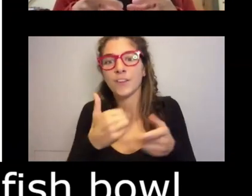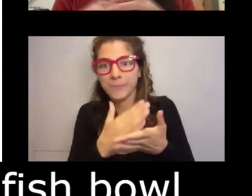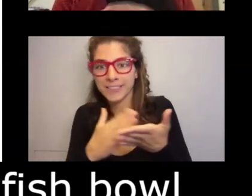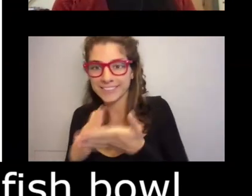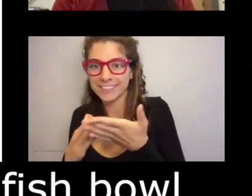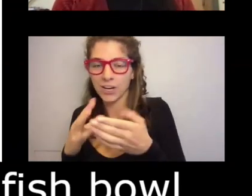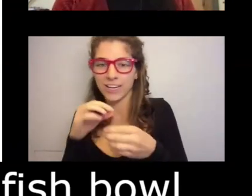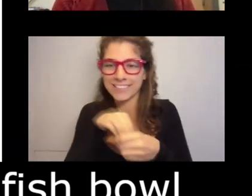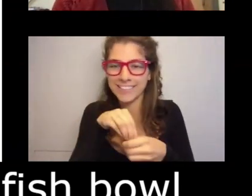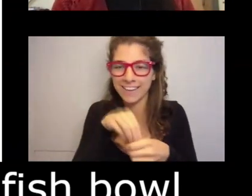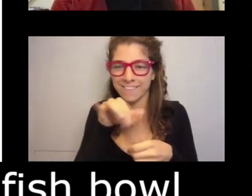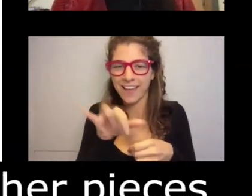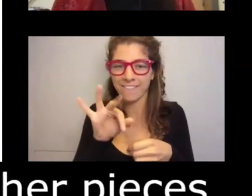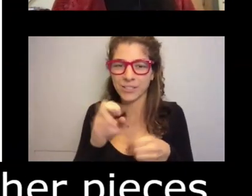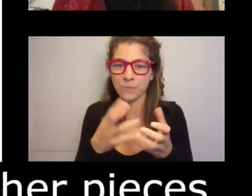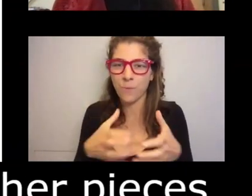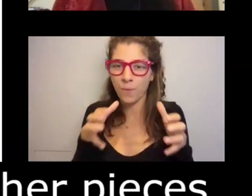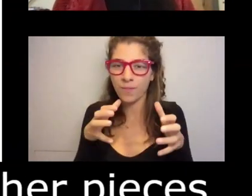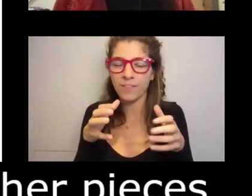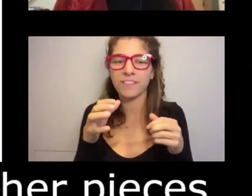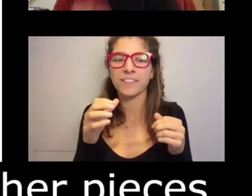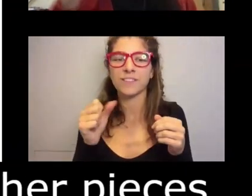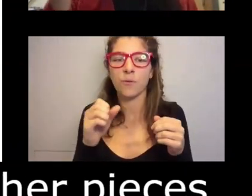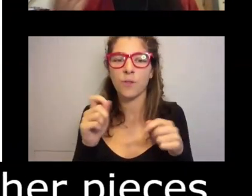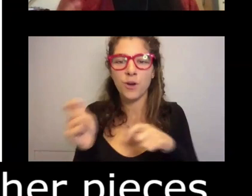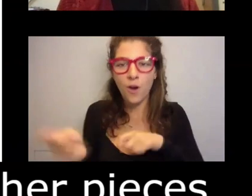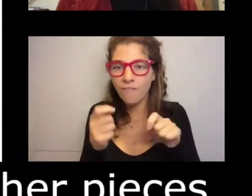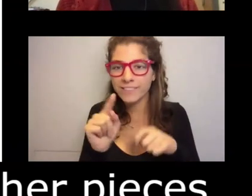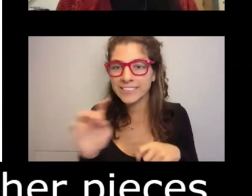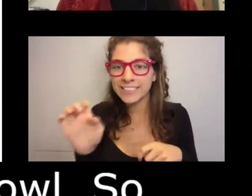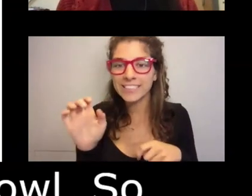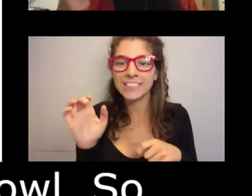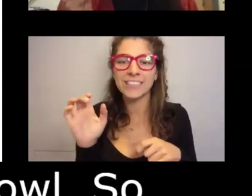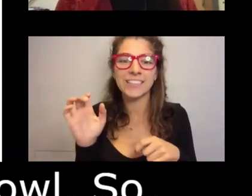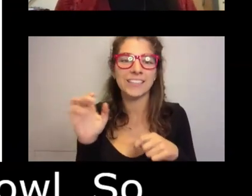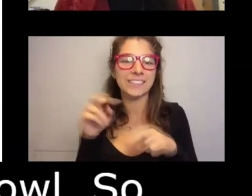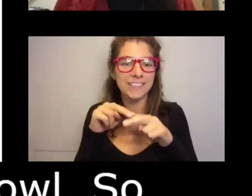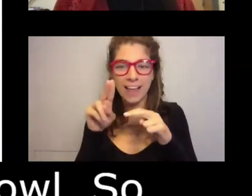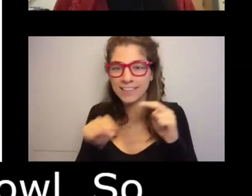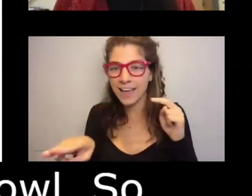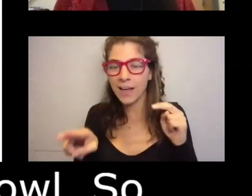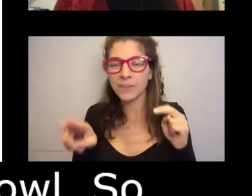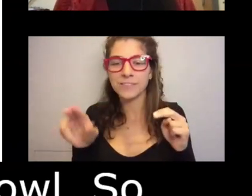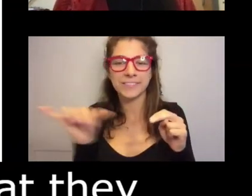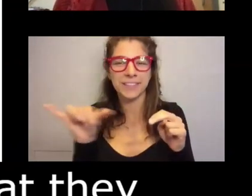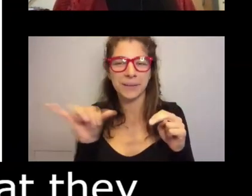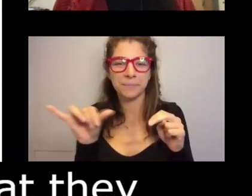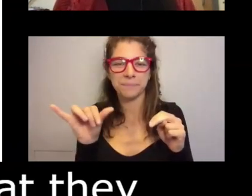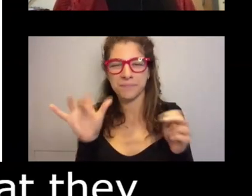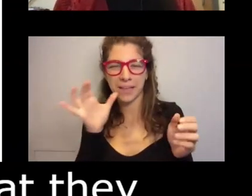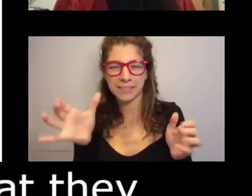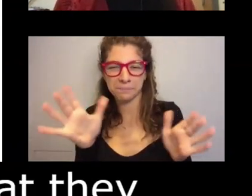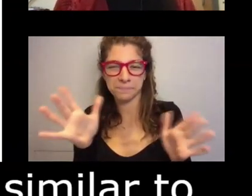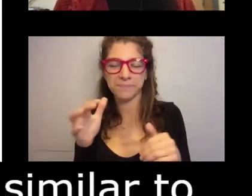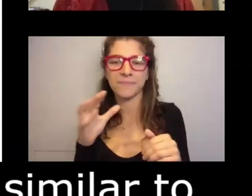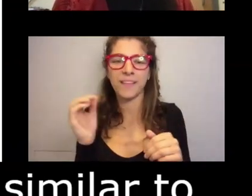are inside of that fishbowl. So the golf tee is a pole that they can slide down, kind of similar to a slide.